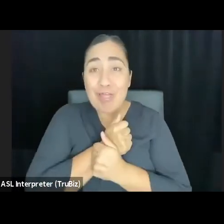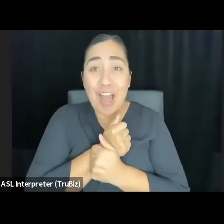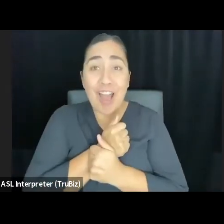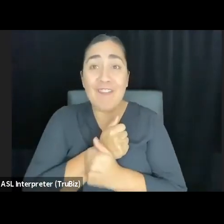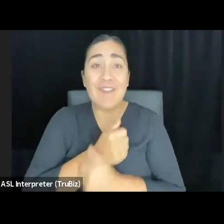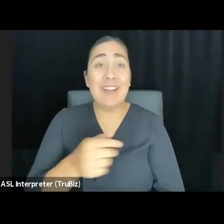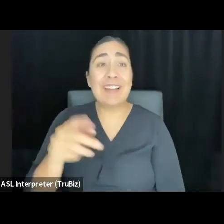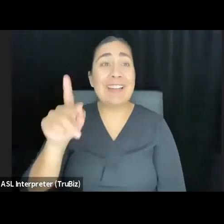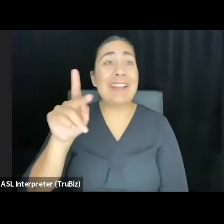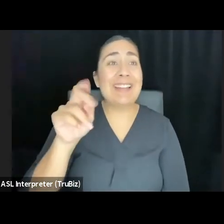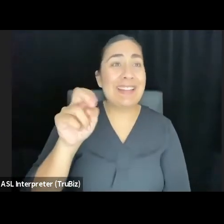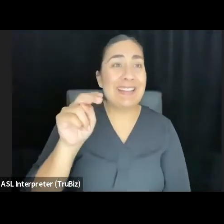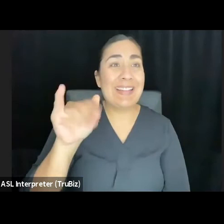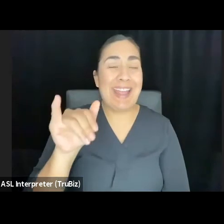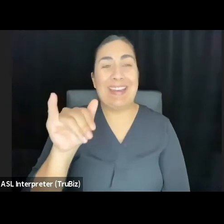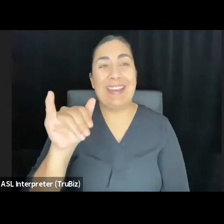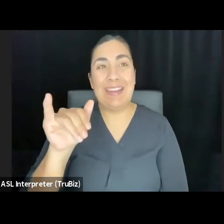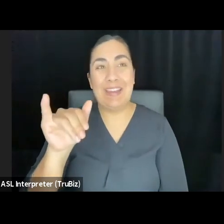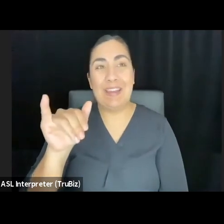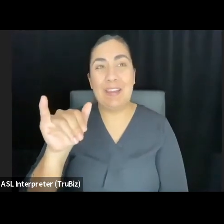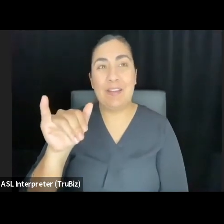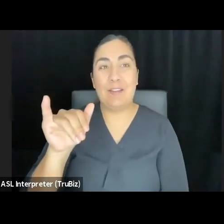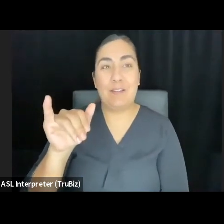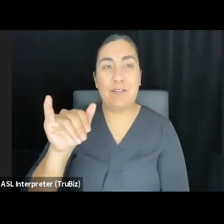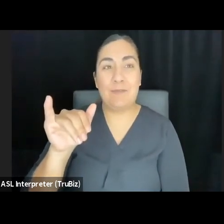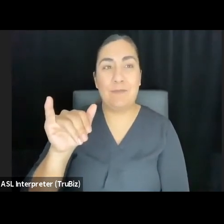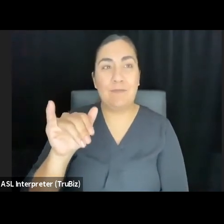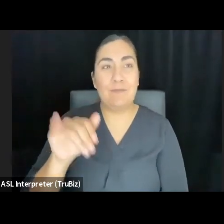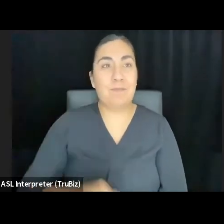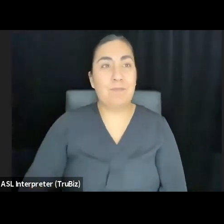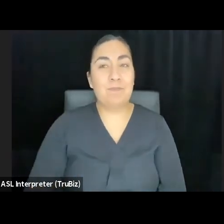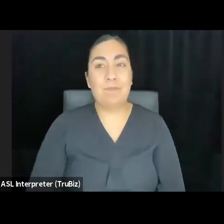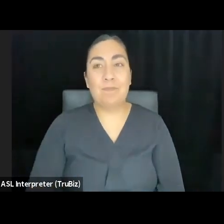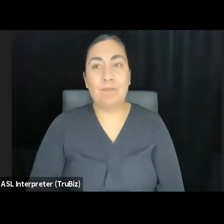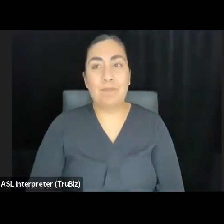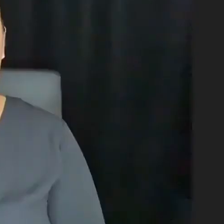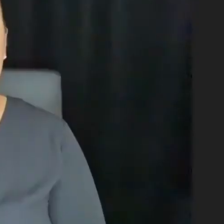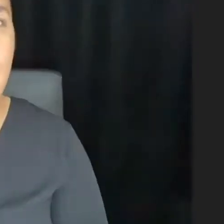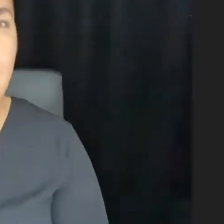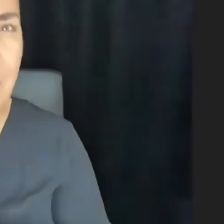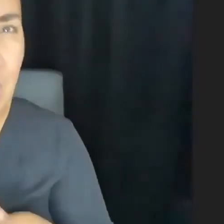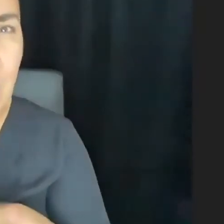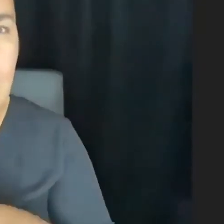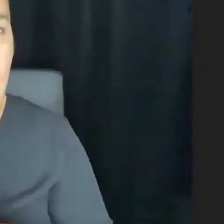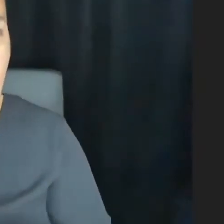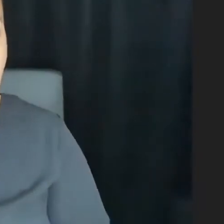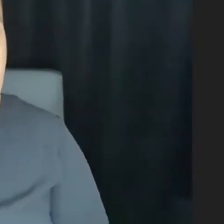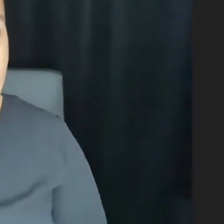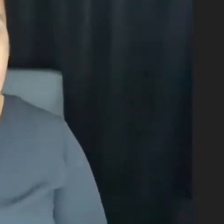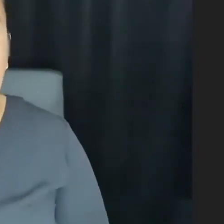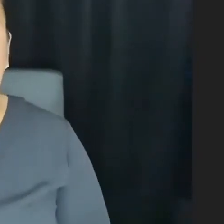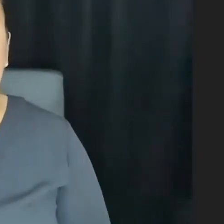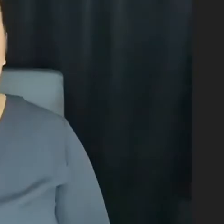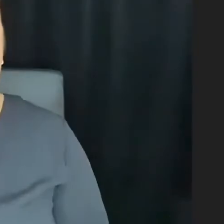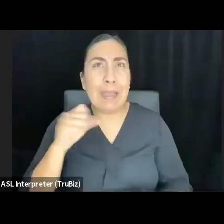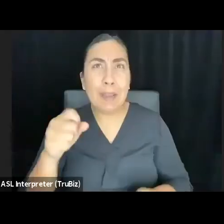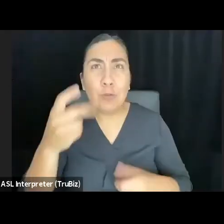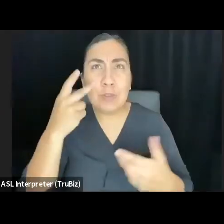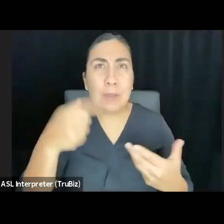Am I on? Can you see me? We can't see you, but we can hear you.